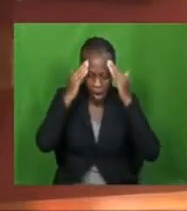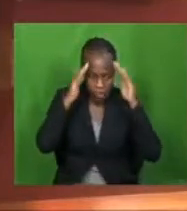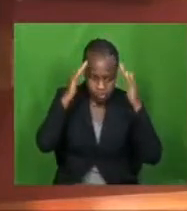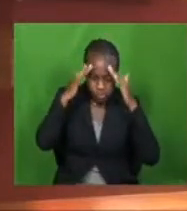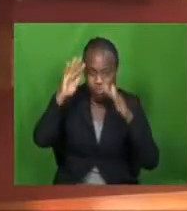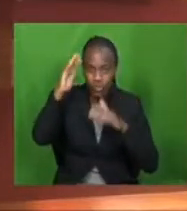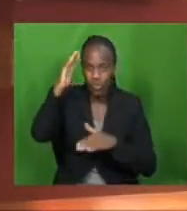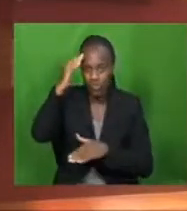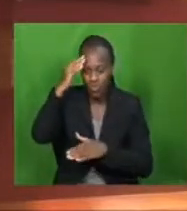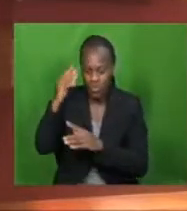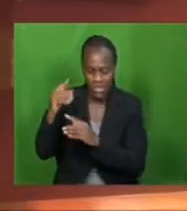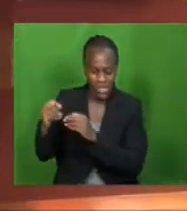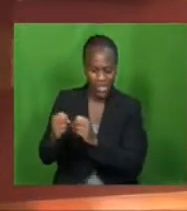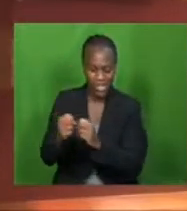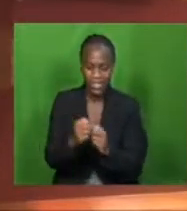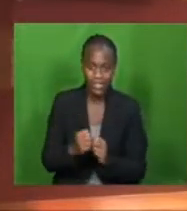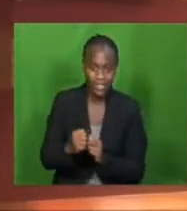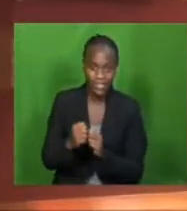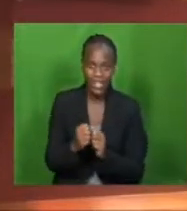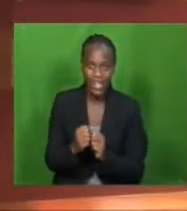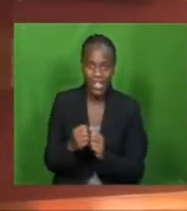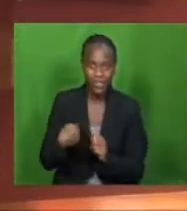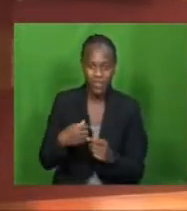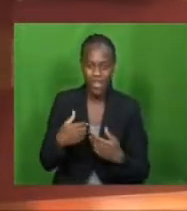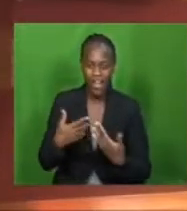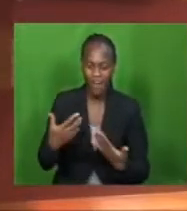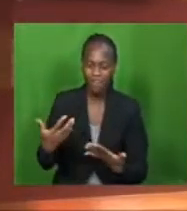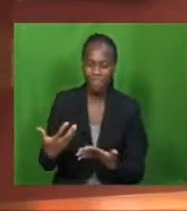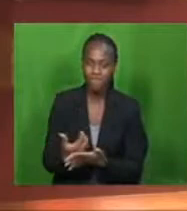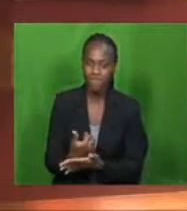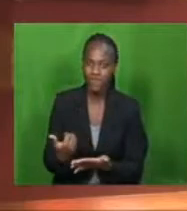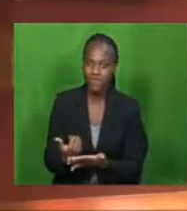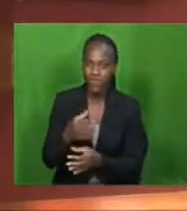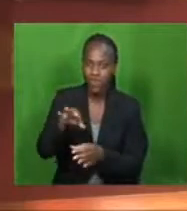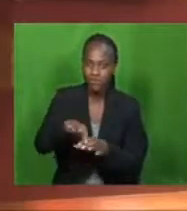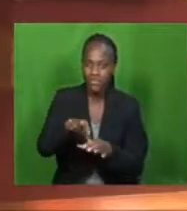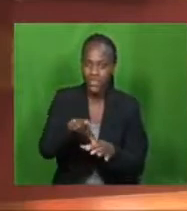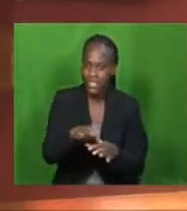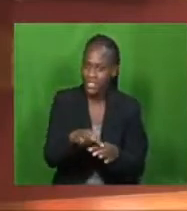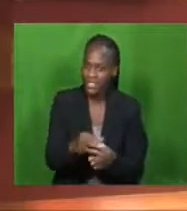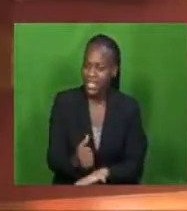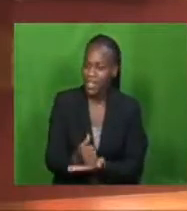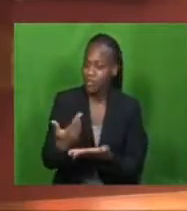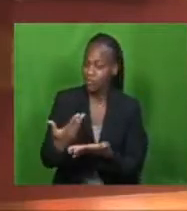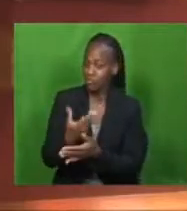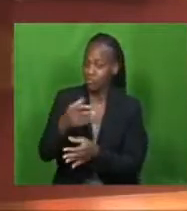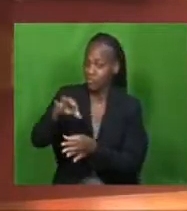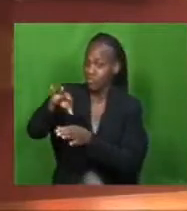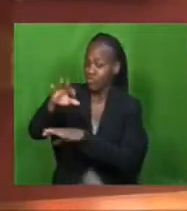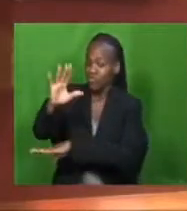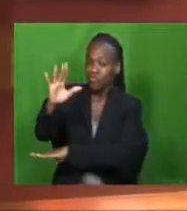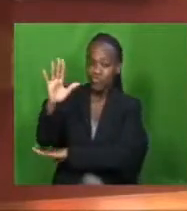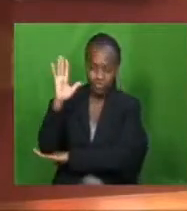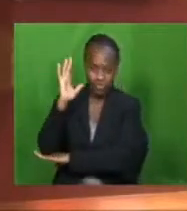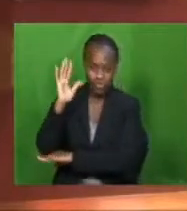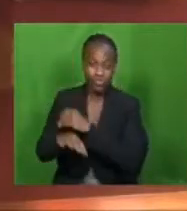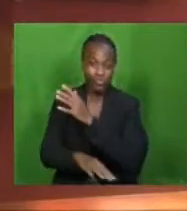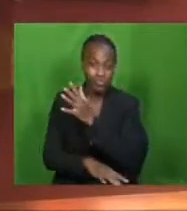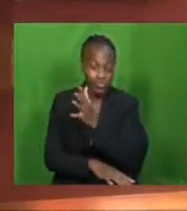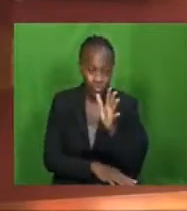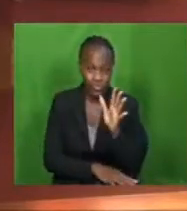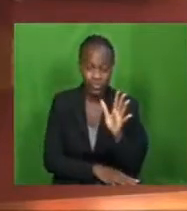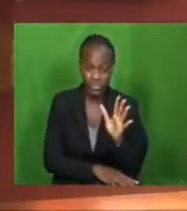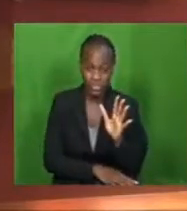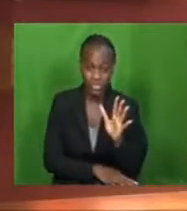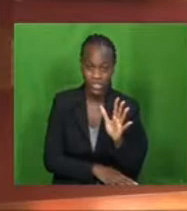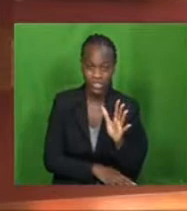for collective action towards restoration of degraded landscapes in the country, inculcate values of planting and nurturing of